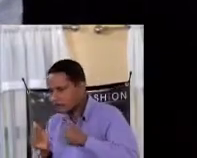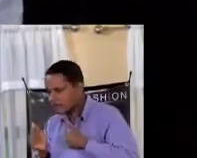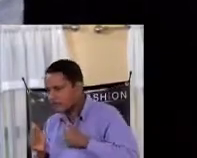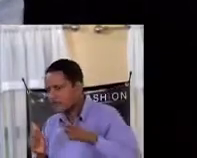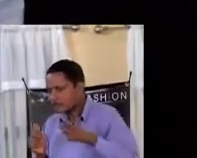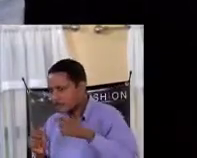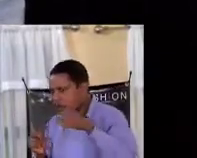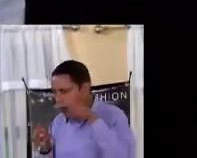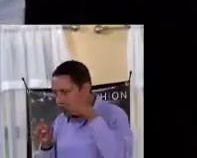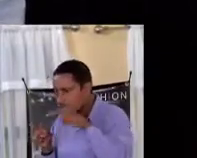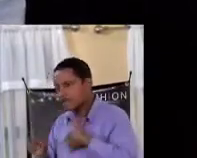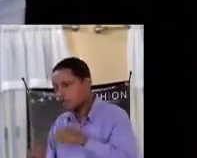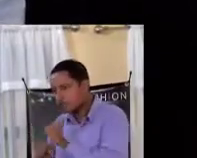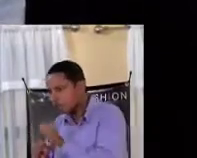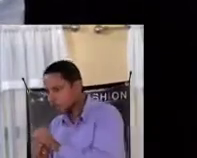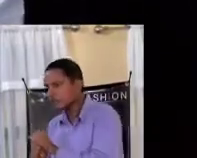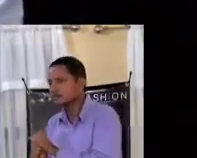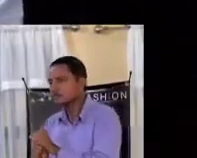space. Lately,